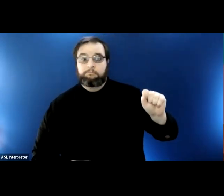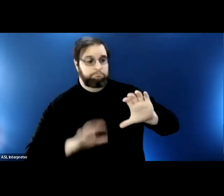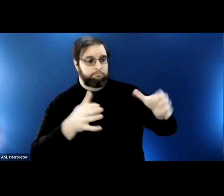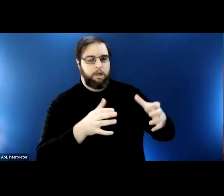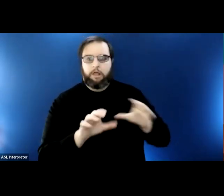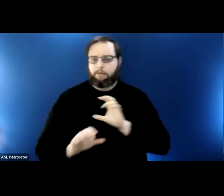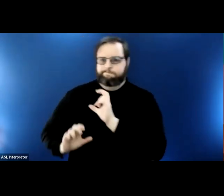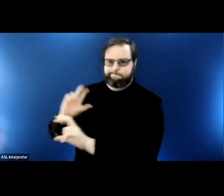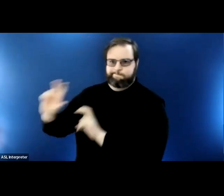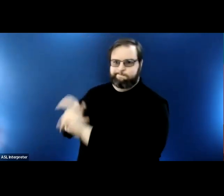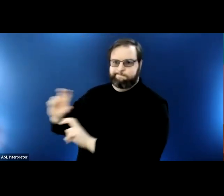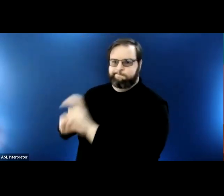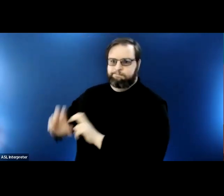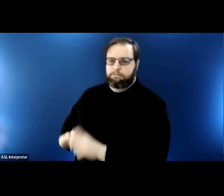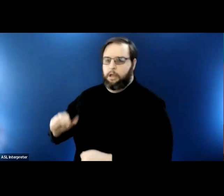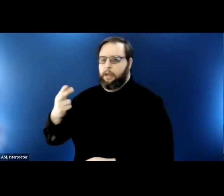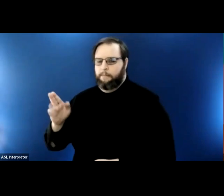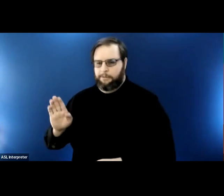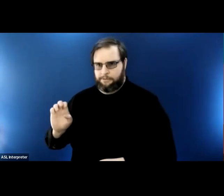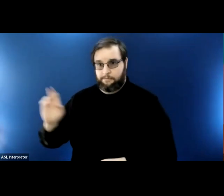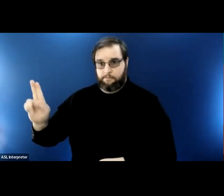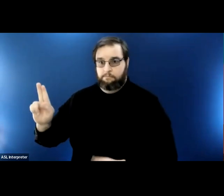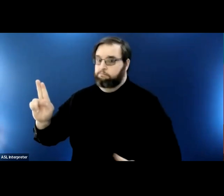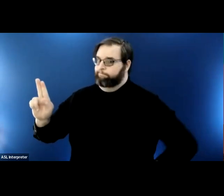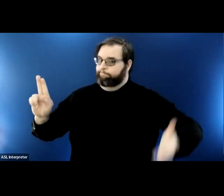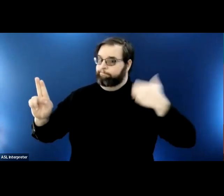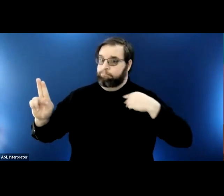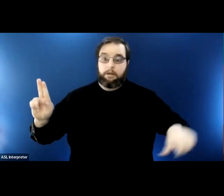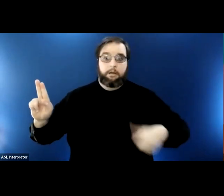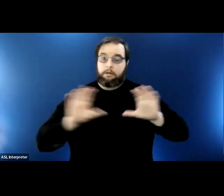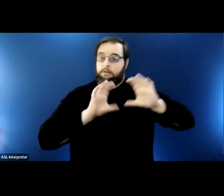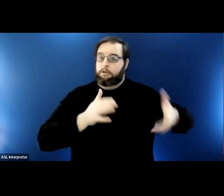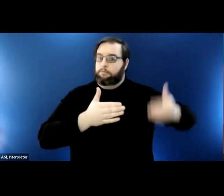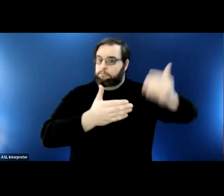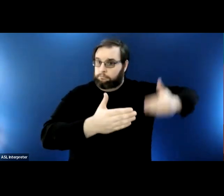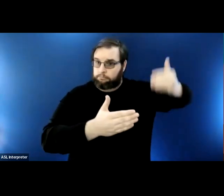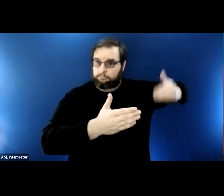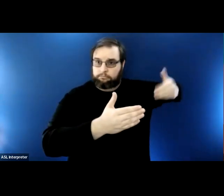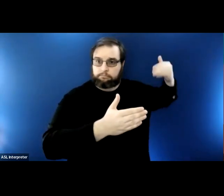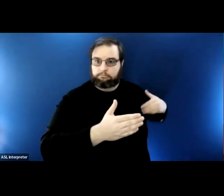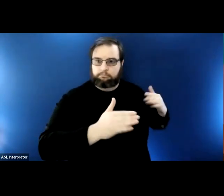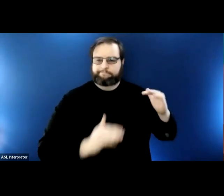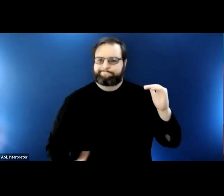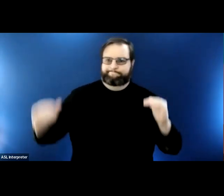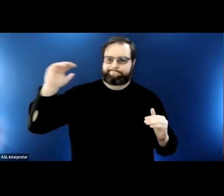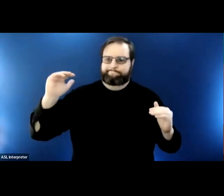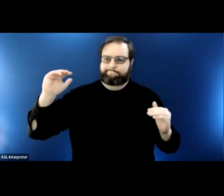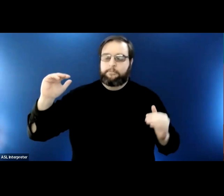in HBCUs than any other administration in the history of this country. Many of you have heard the